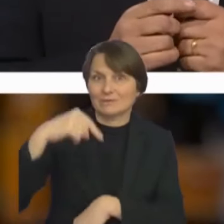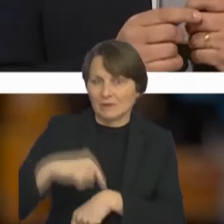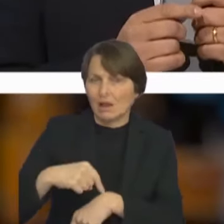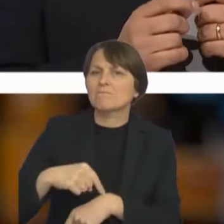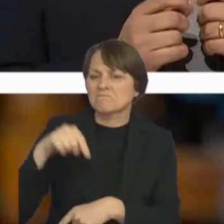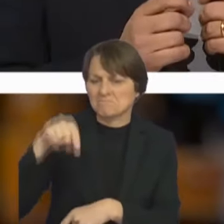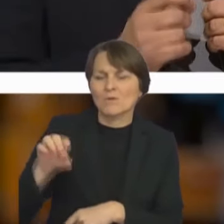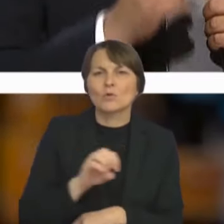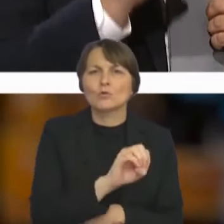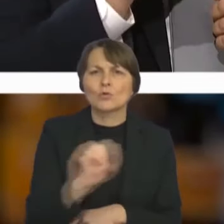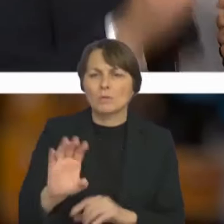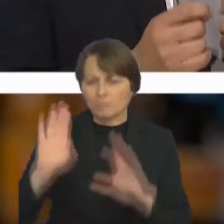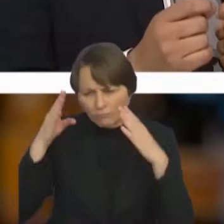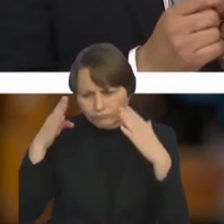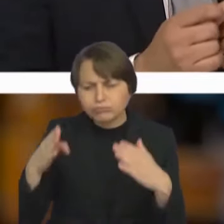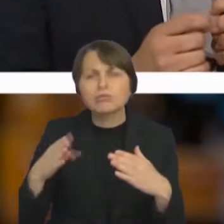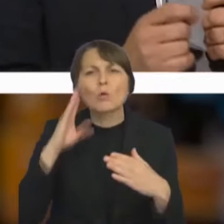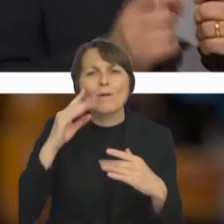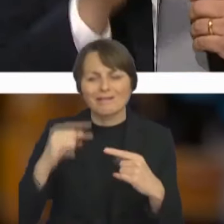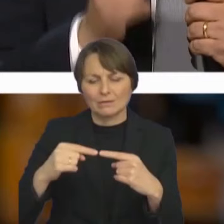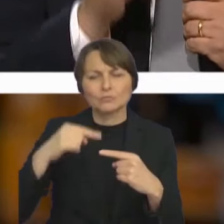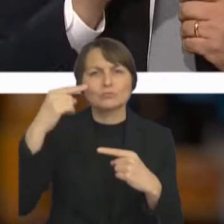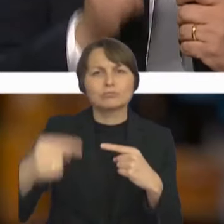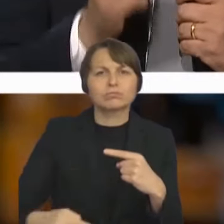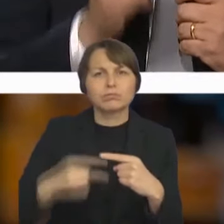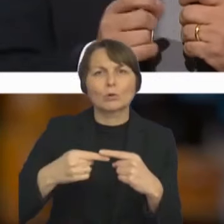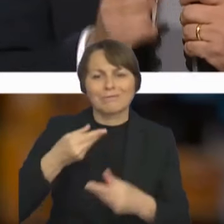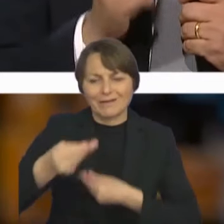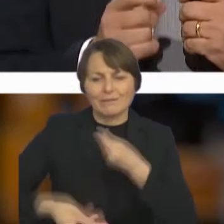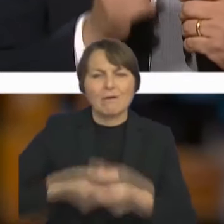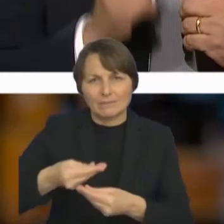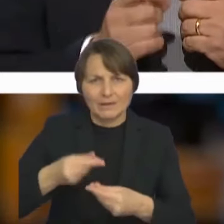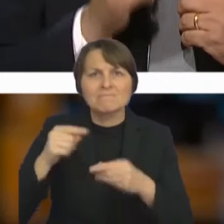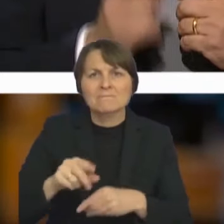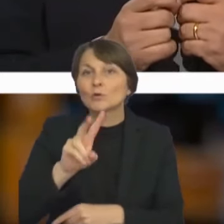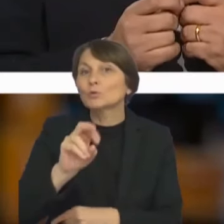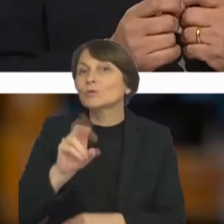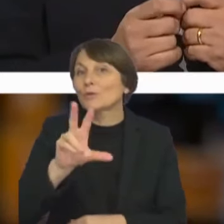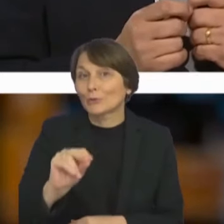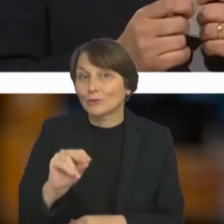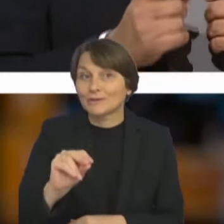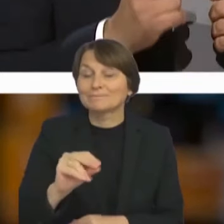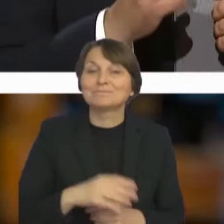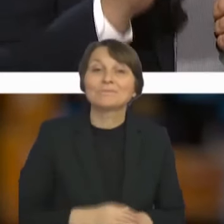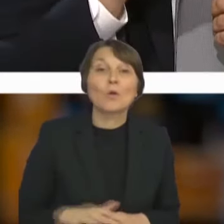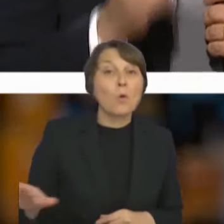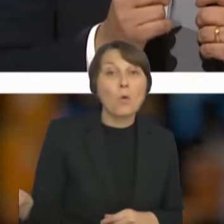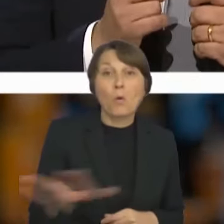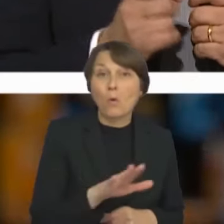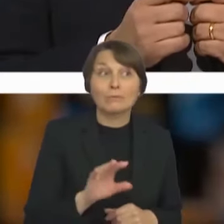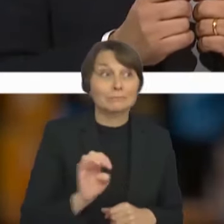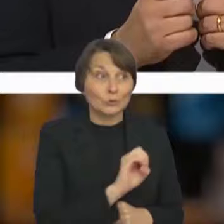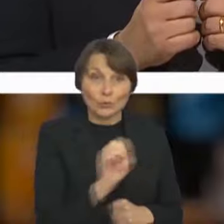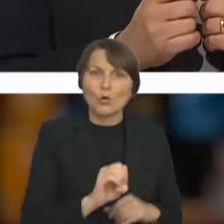entirely dedicated to the circular economy by 2030. Once again, in 2030, all of our European plants will be carbon